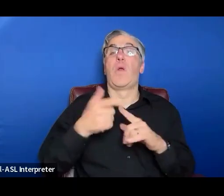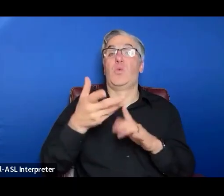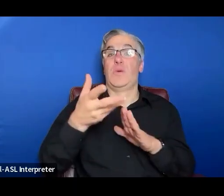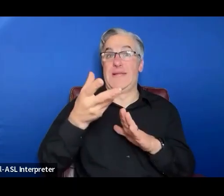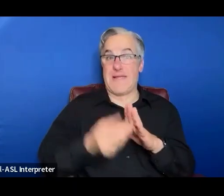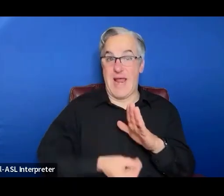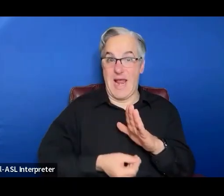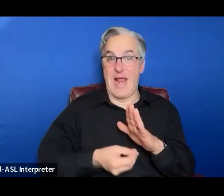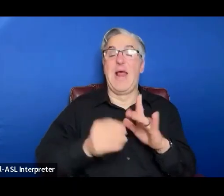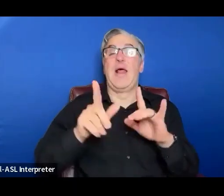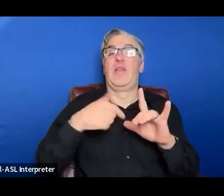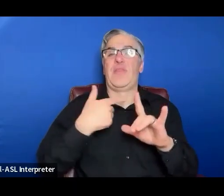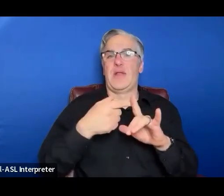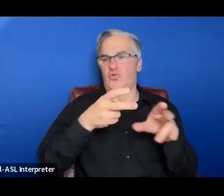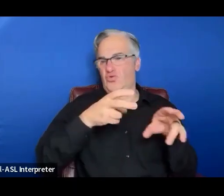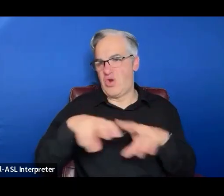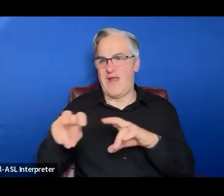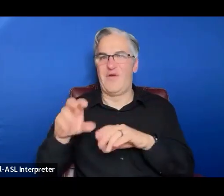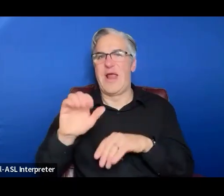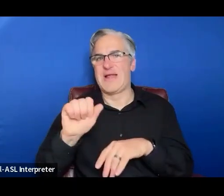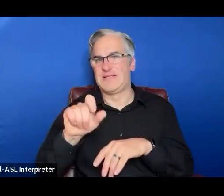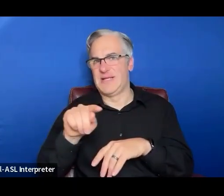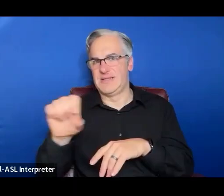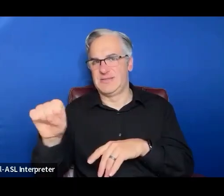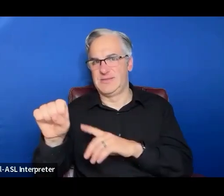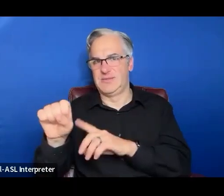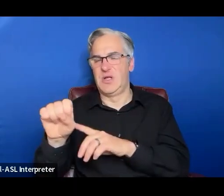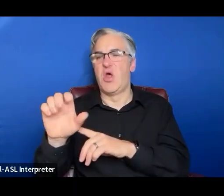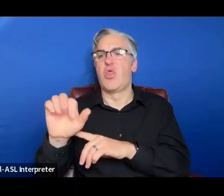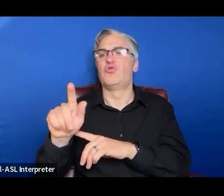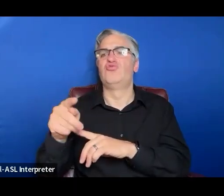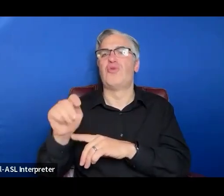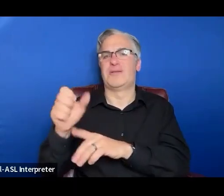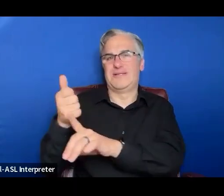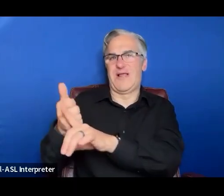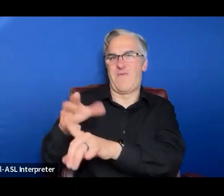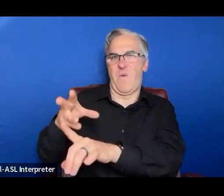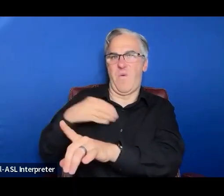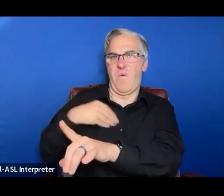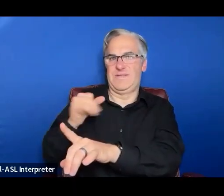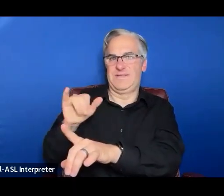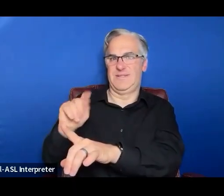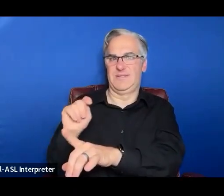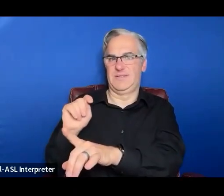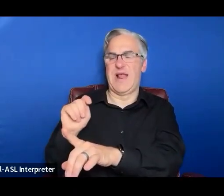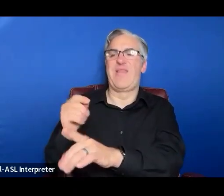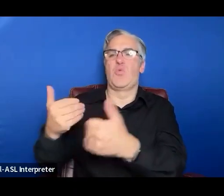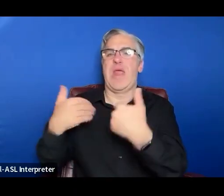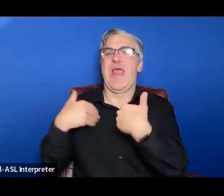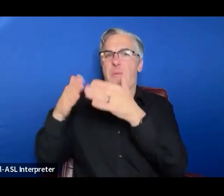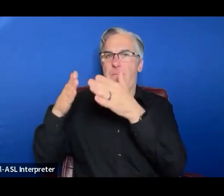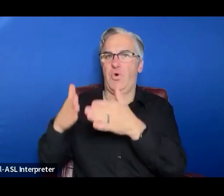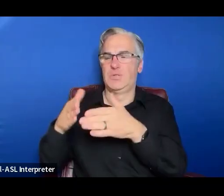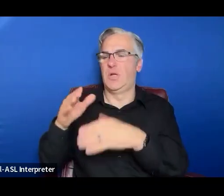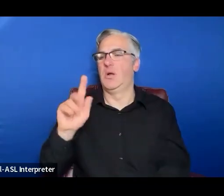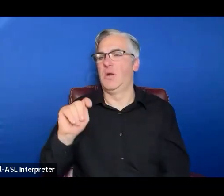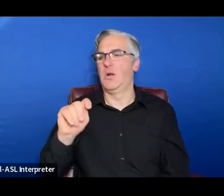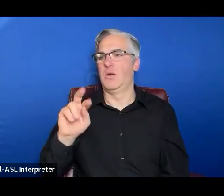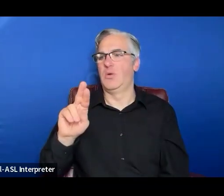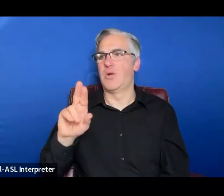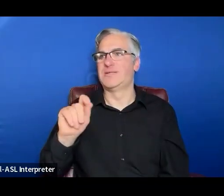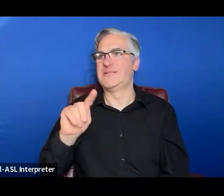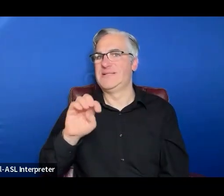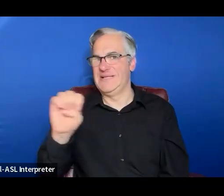into the name of that trust. So the trust owns it, and the trust has a trustee, which is typically